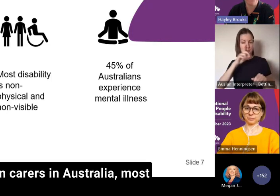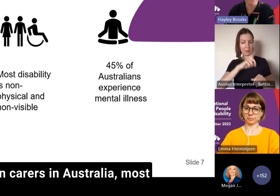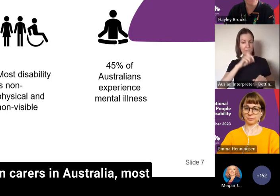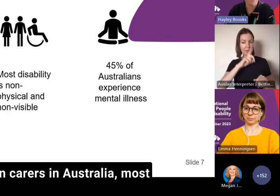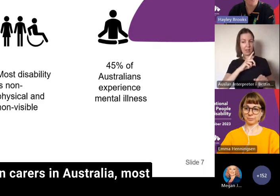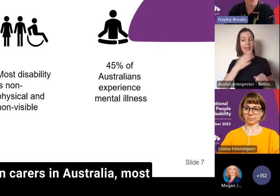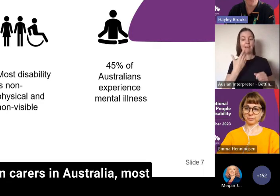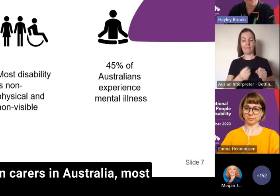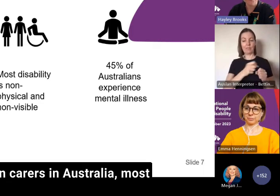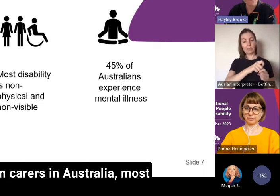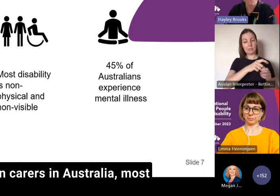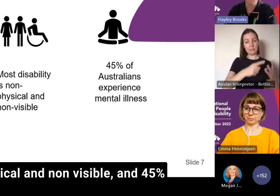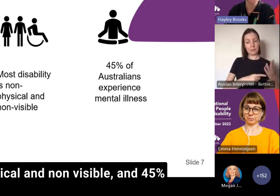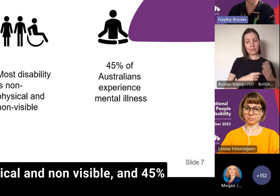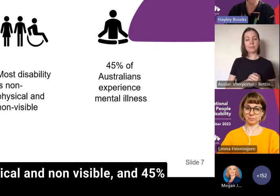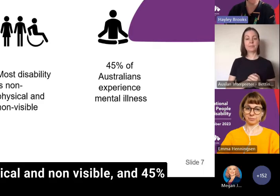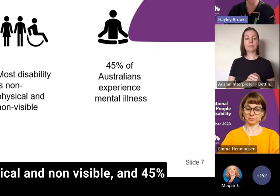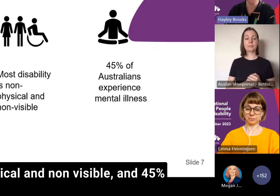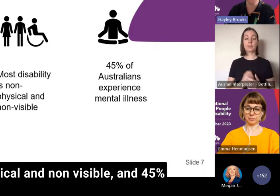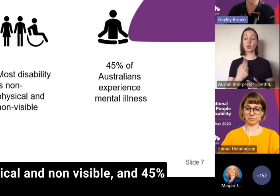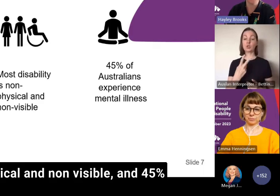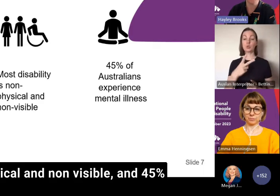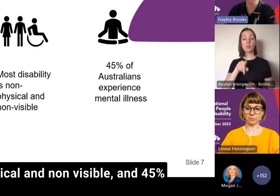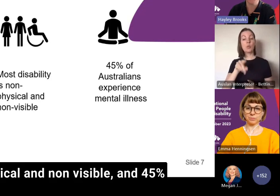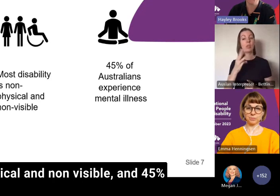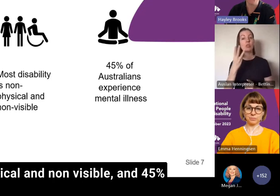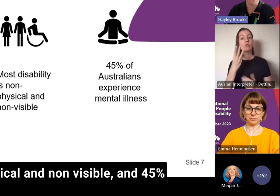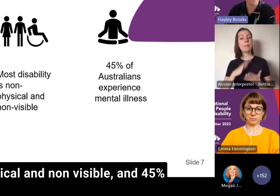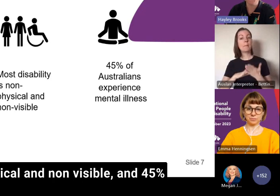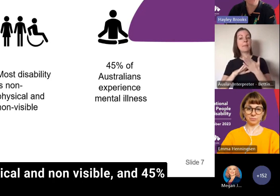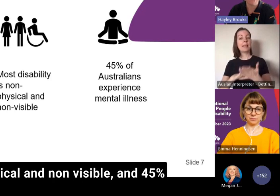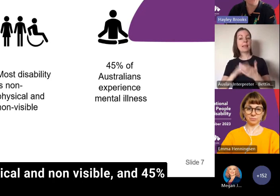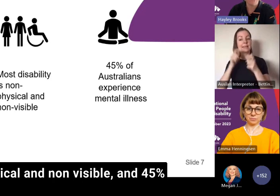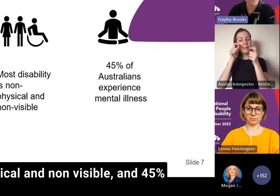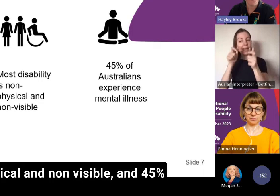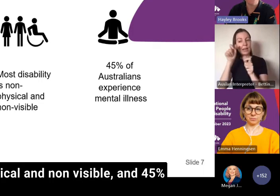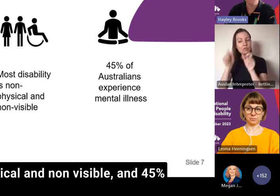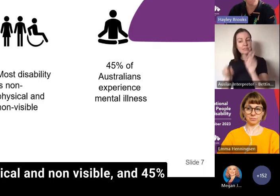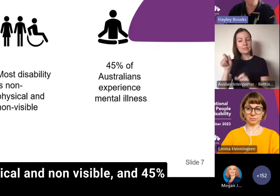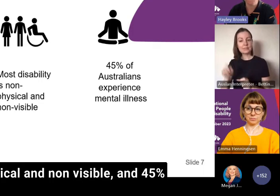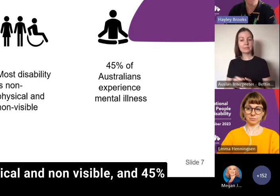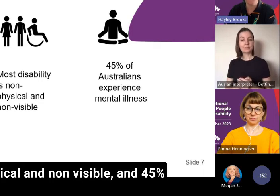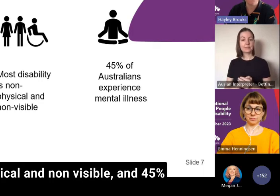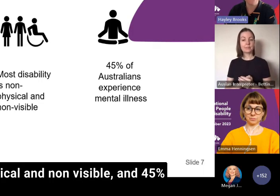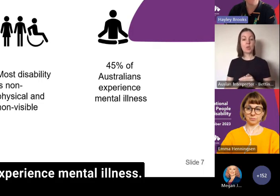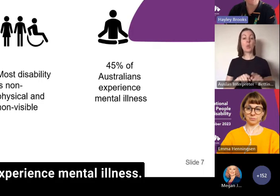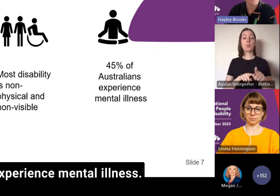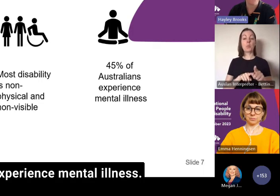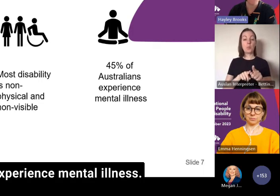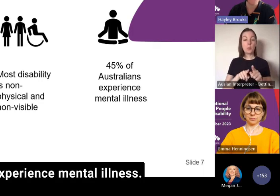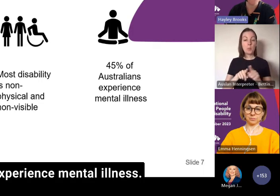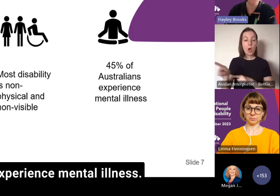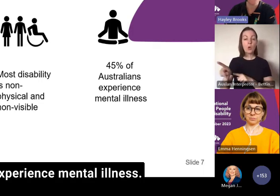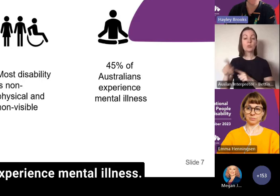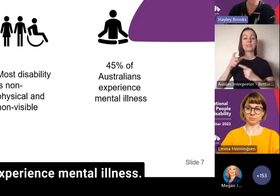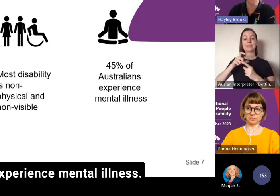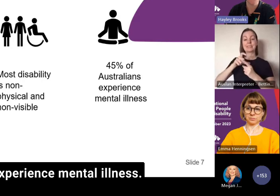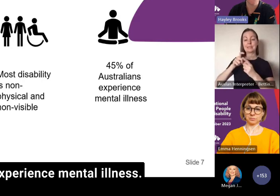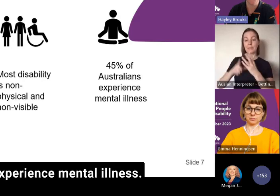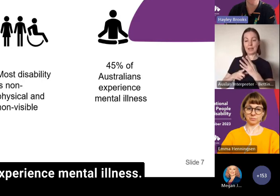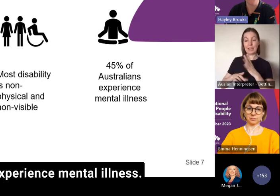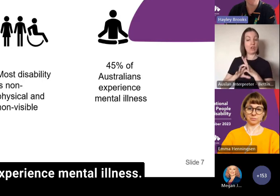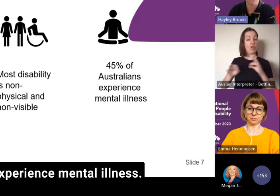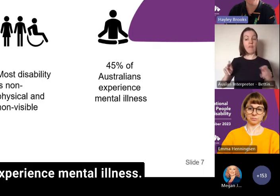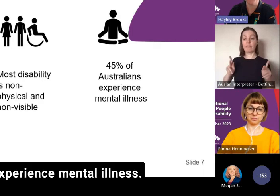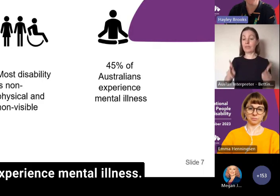Australia. Most disability is non-physical and non-visible, and 45% of Australians